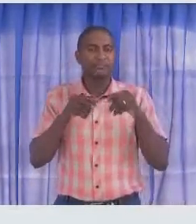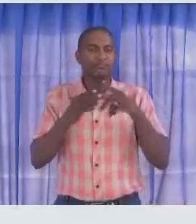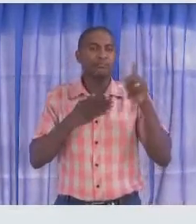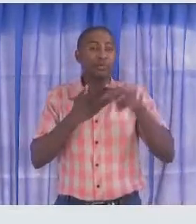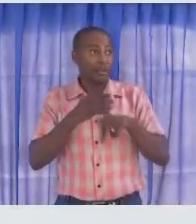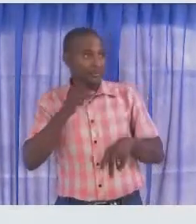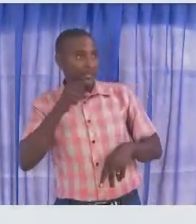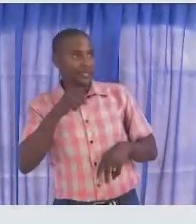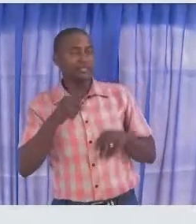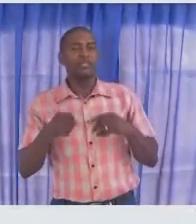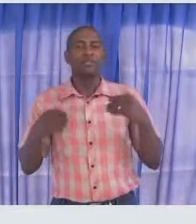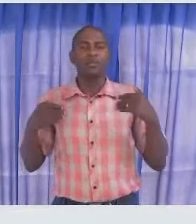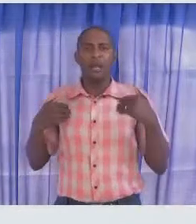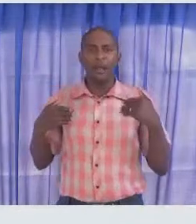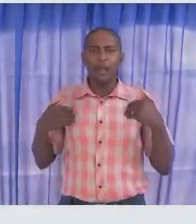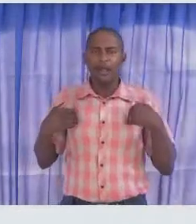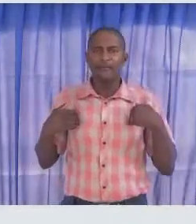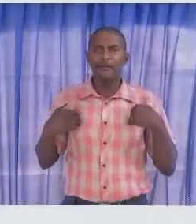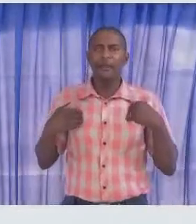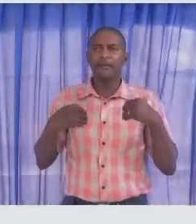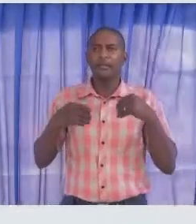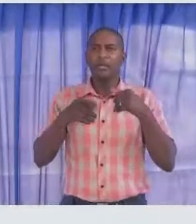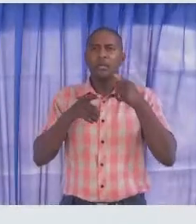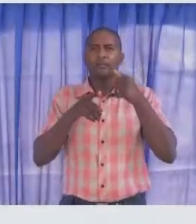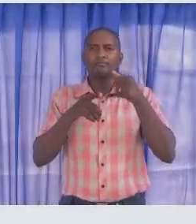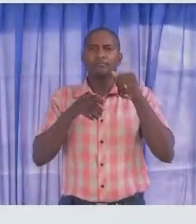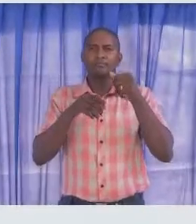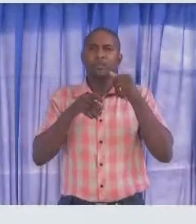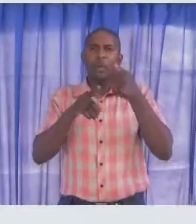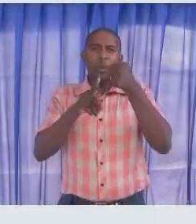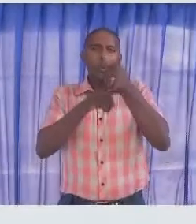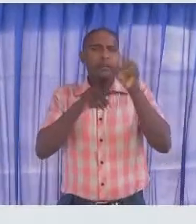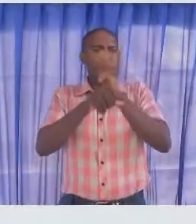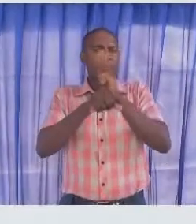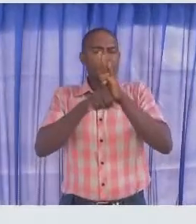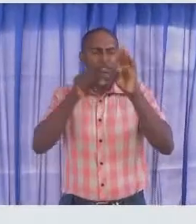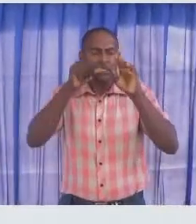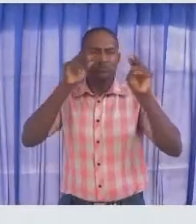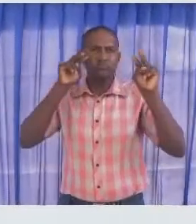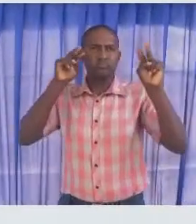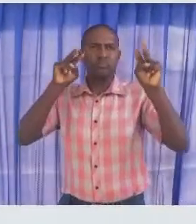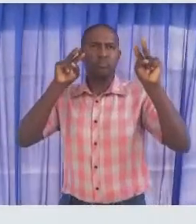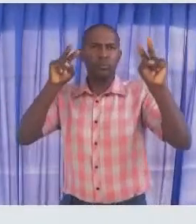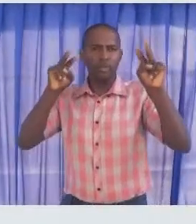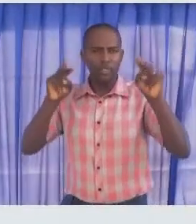an entrepreneurial outlook and also to be engaged in